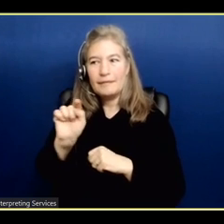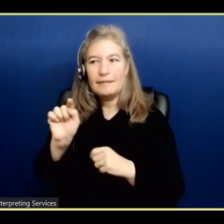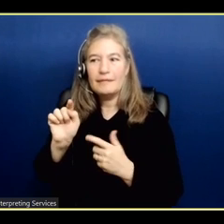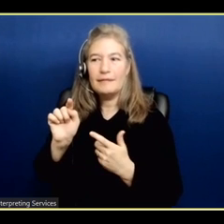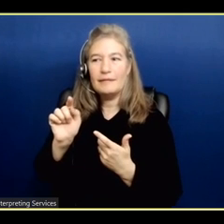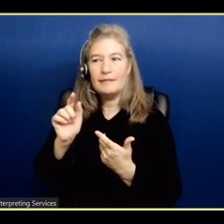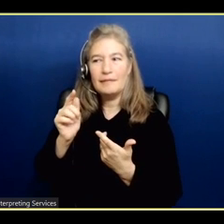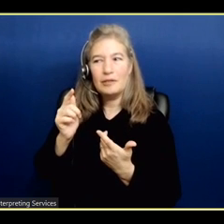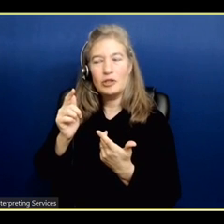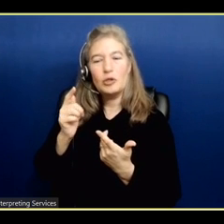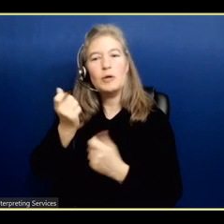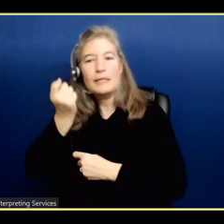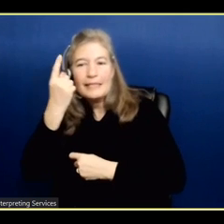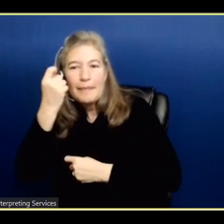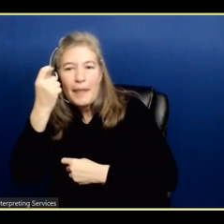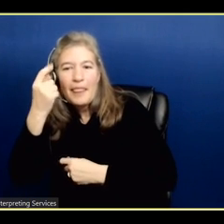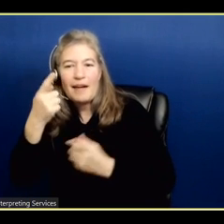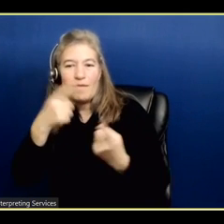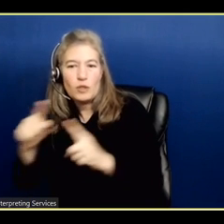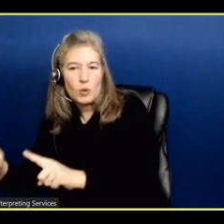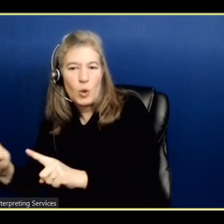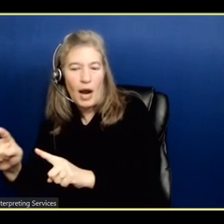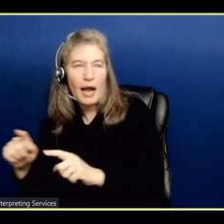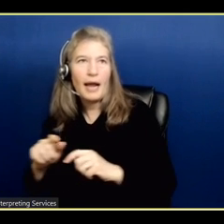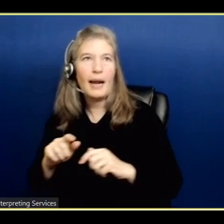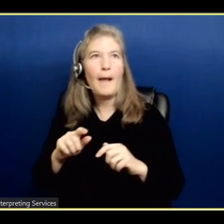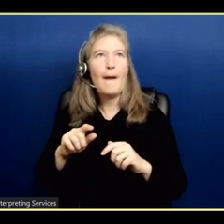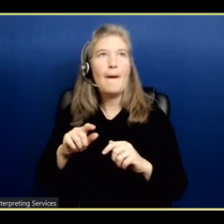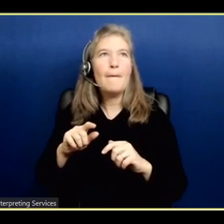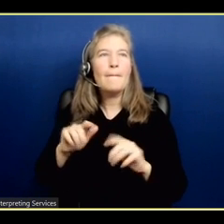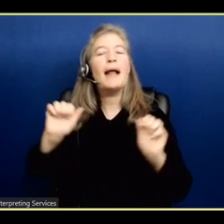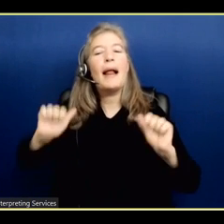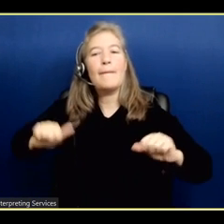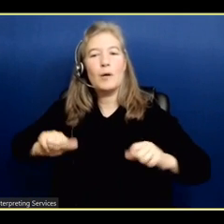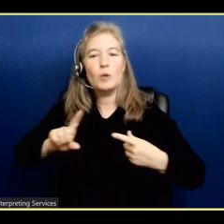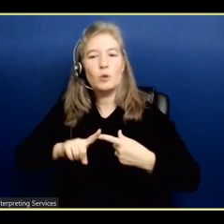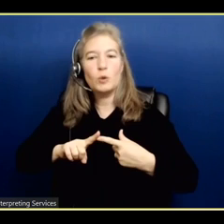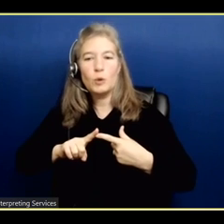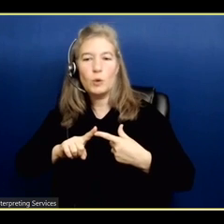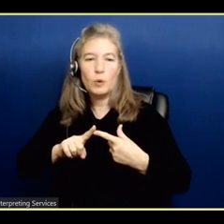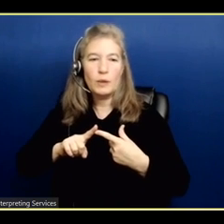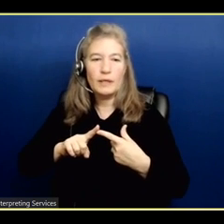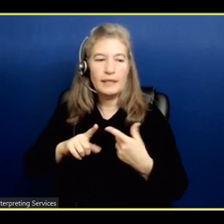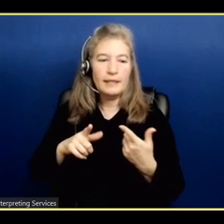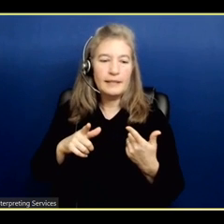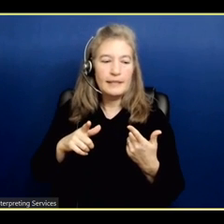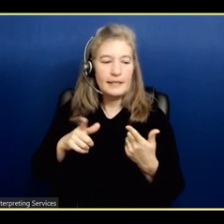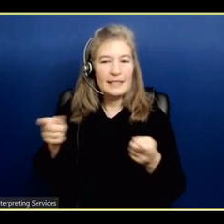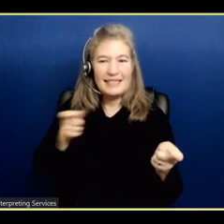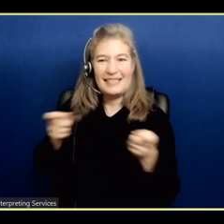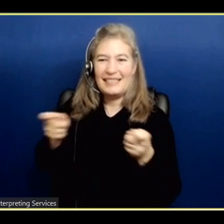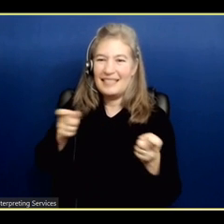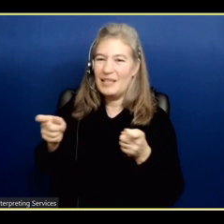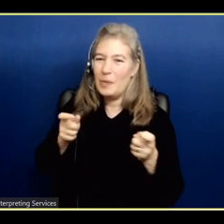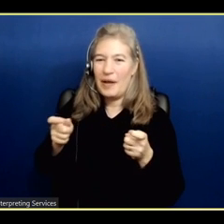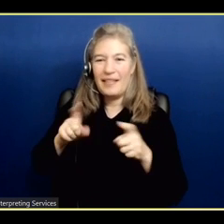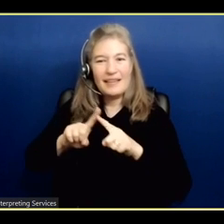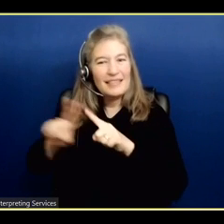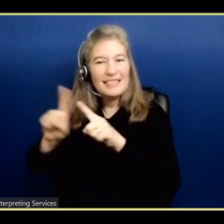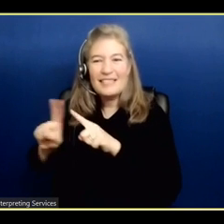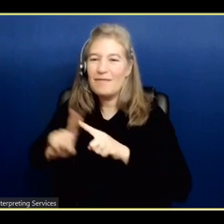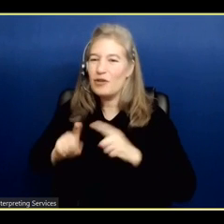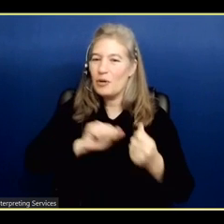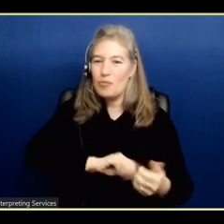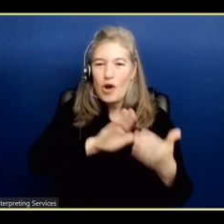sympathetic, but also be able to navigate the wide variety of approaches and